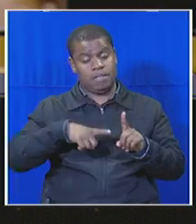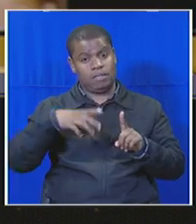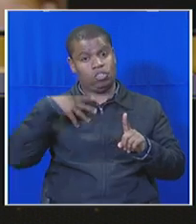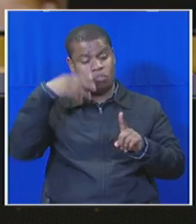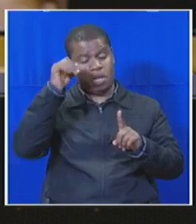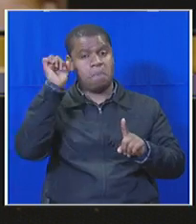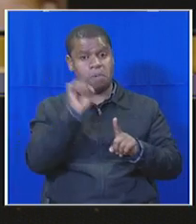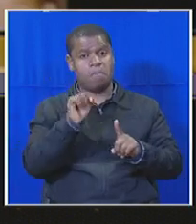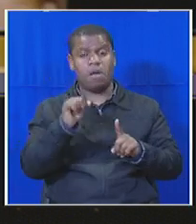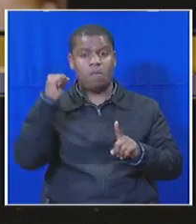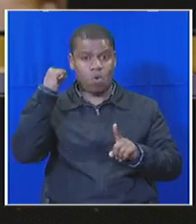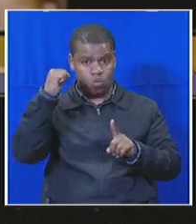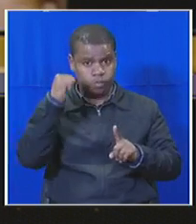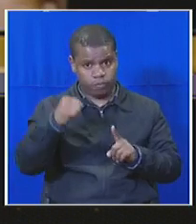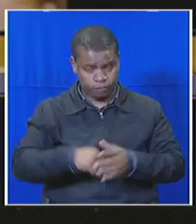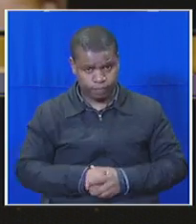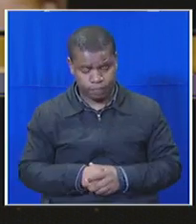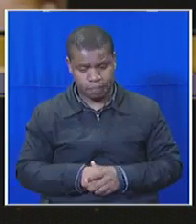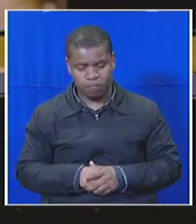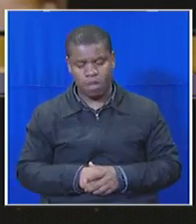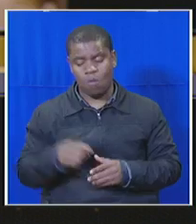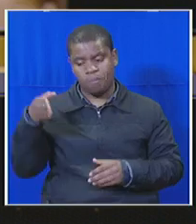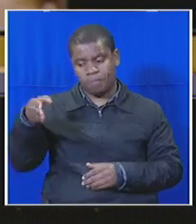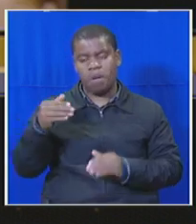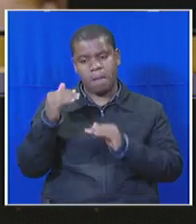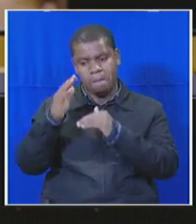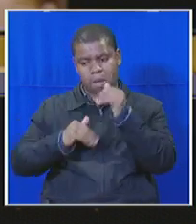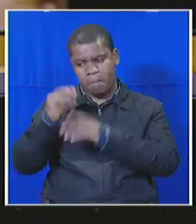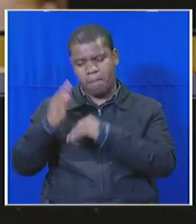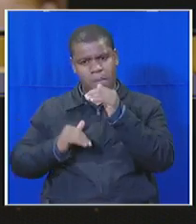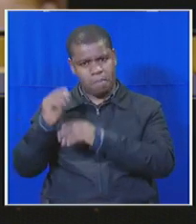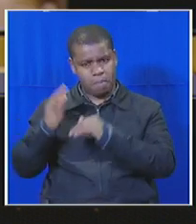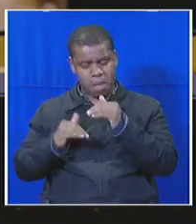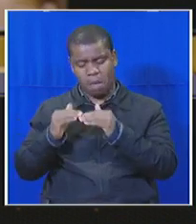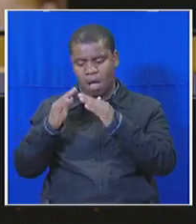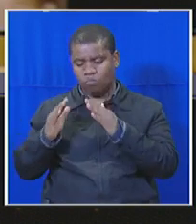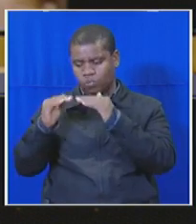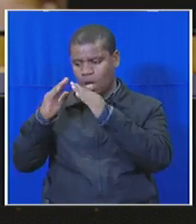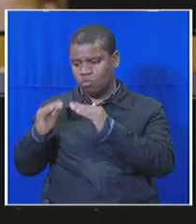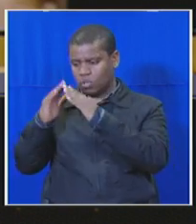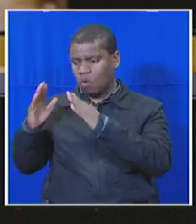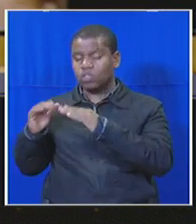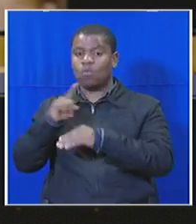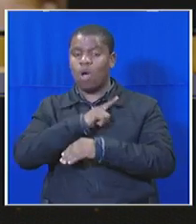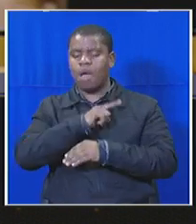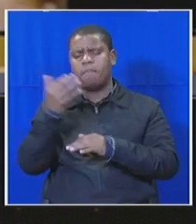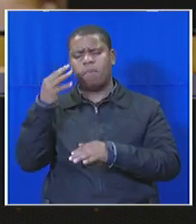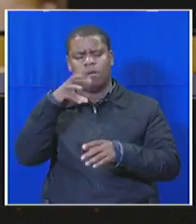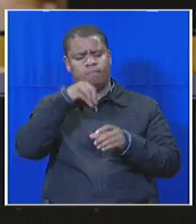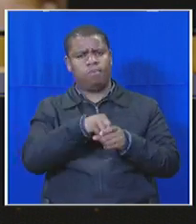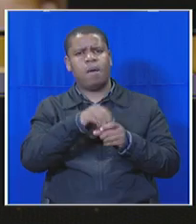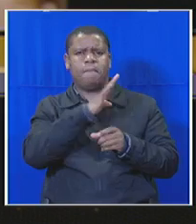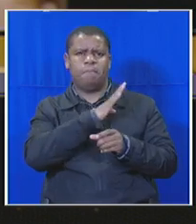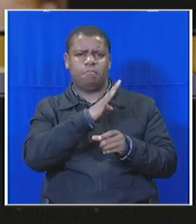Human Settlements, we are building 5,000 houses for military veterans because we want to make sure that